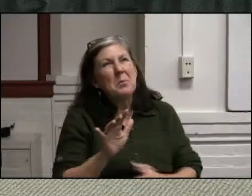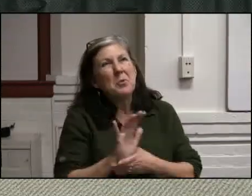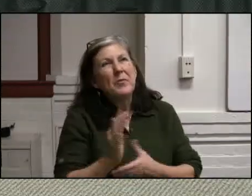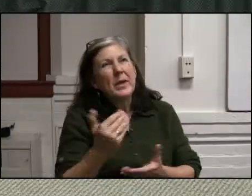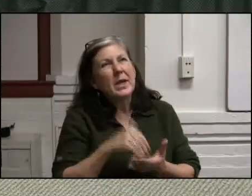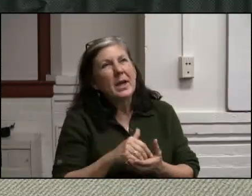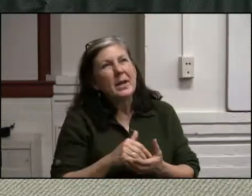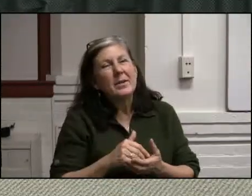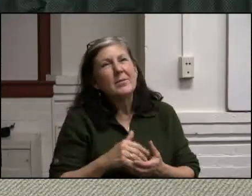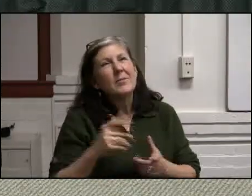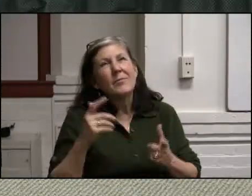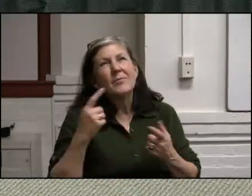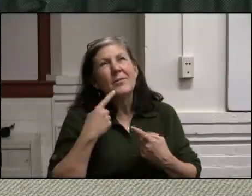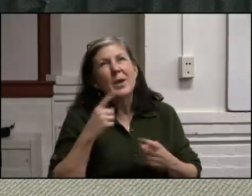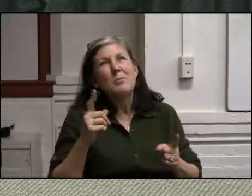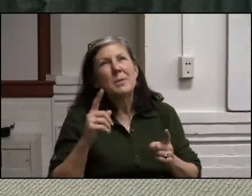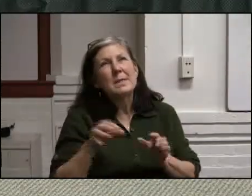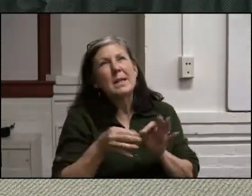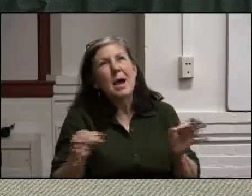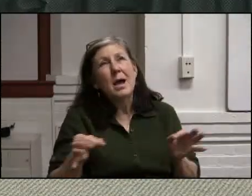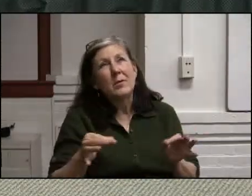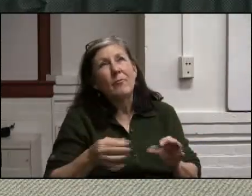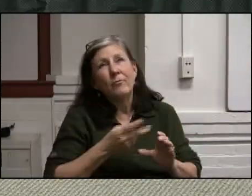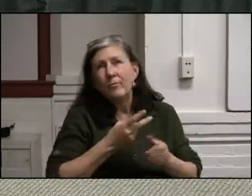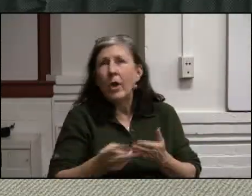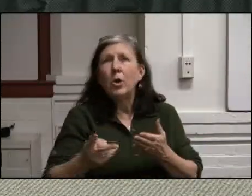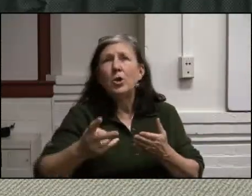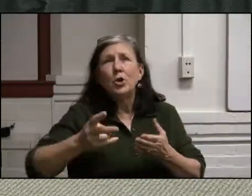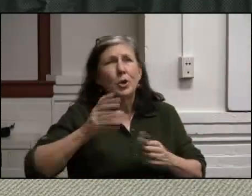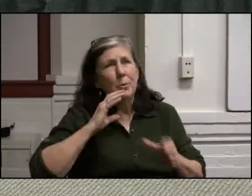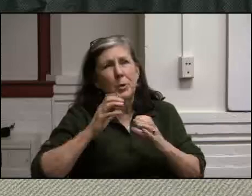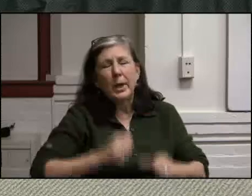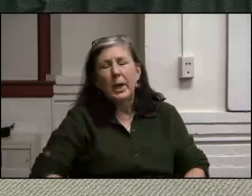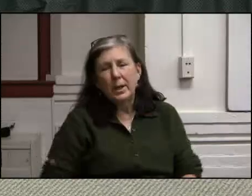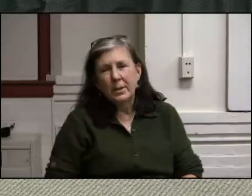have here. Hopefully not too often.